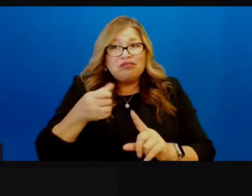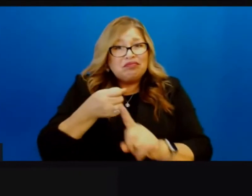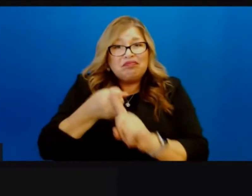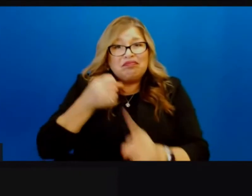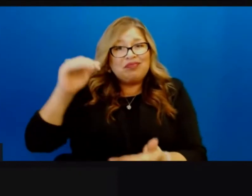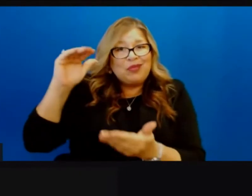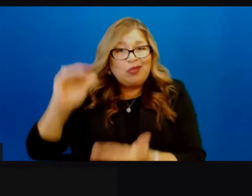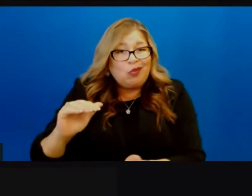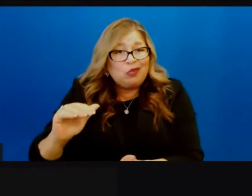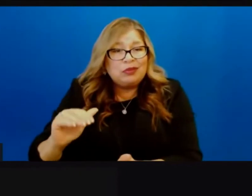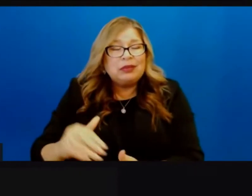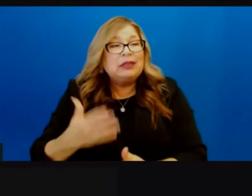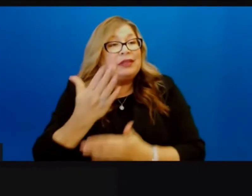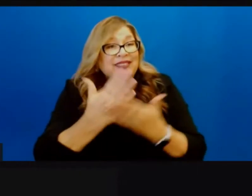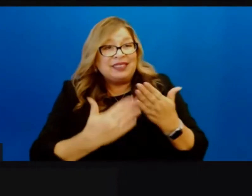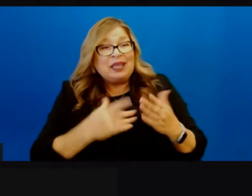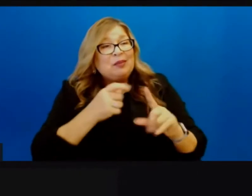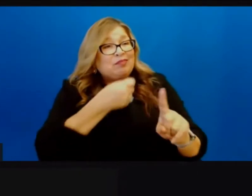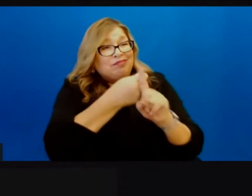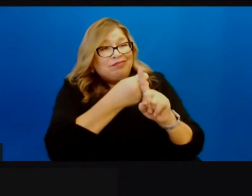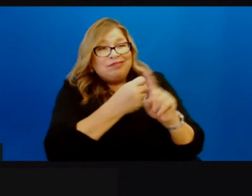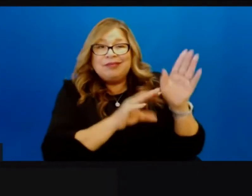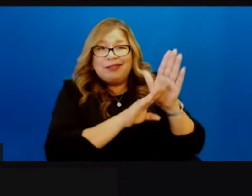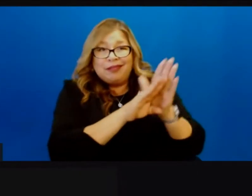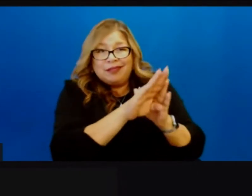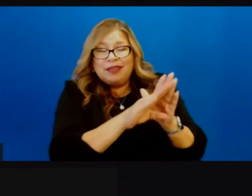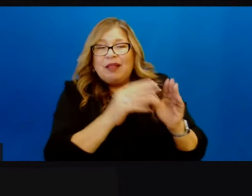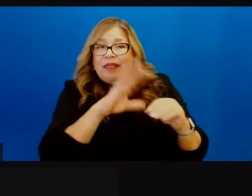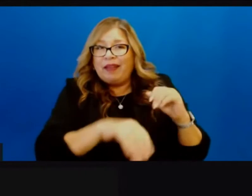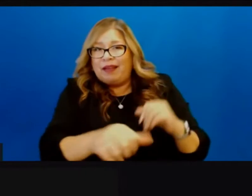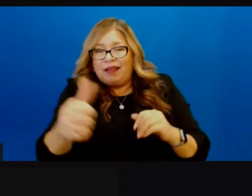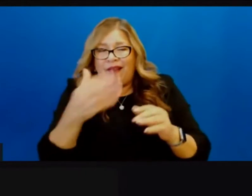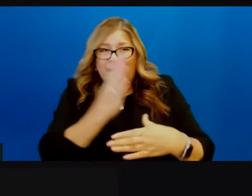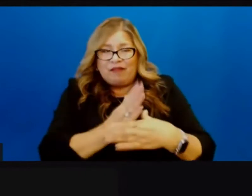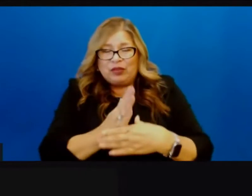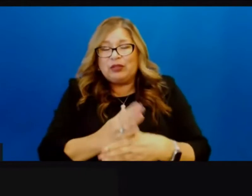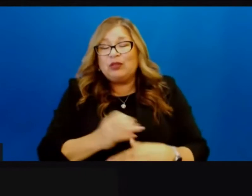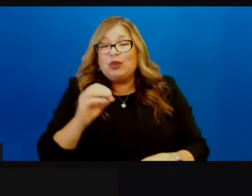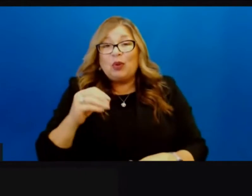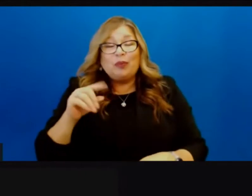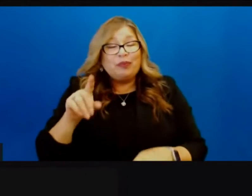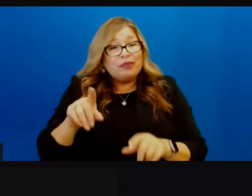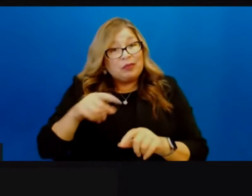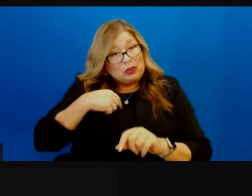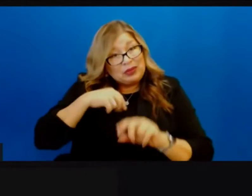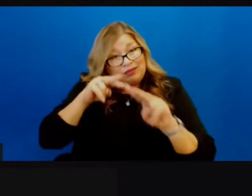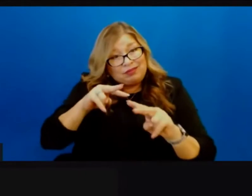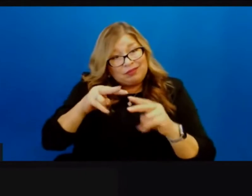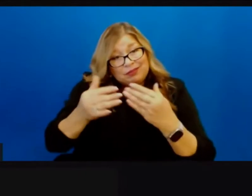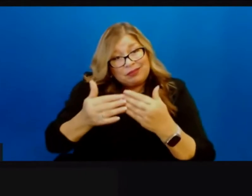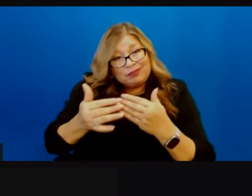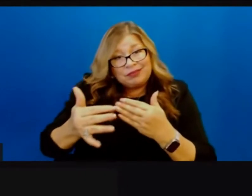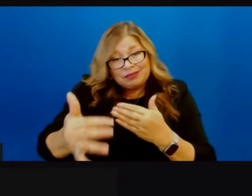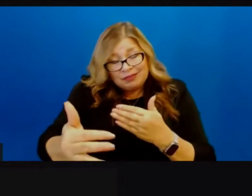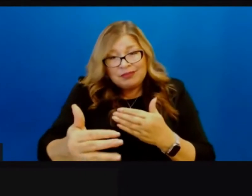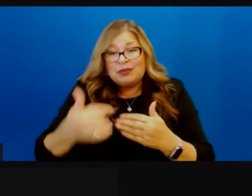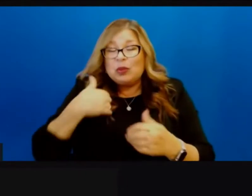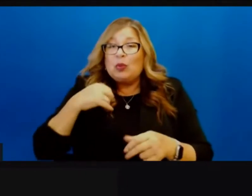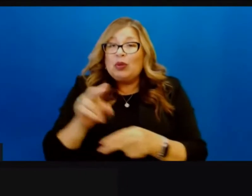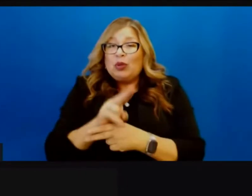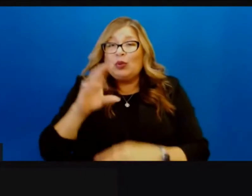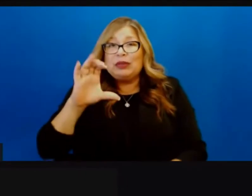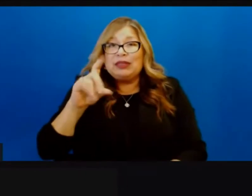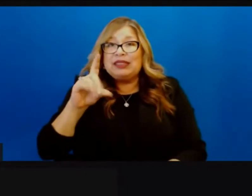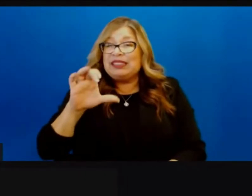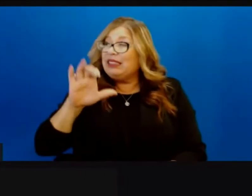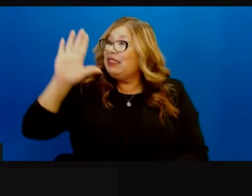going to be experiencing higher than average. So as we see where we're heading, as we use both the new framework the CDC provided